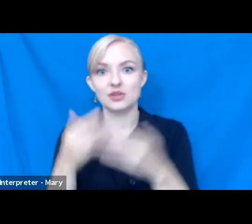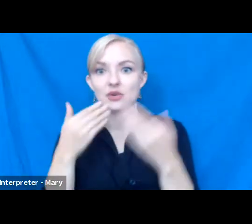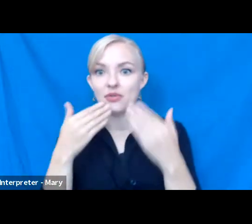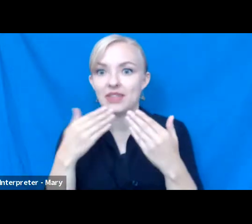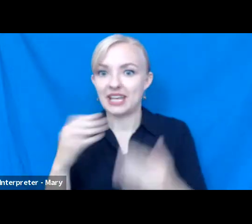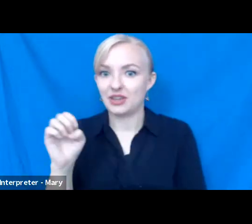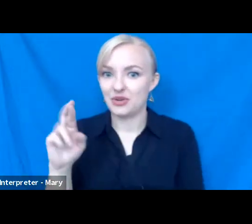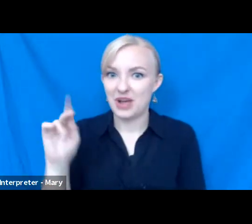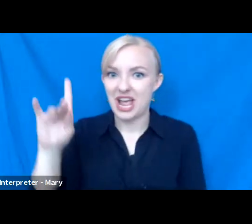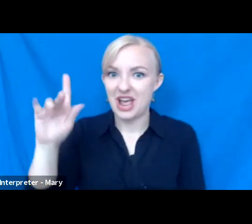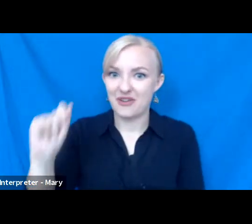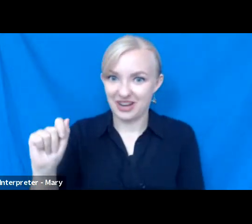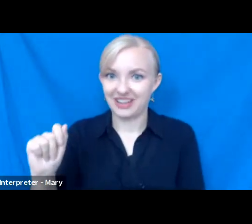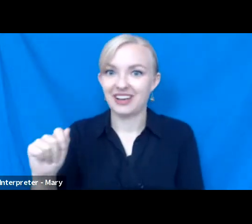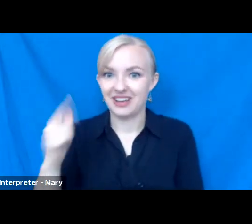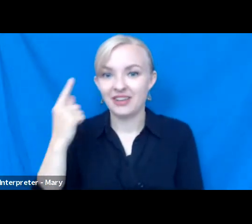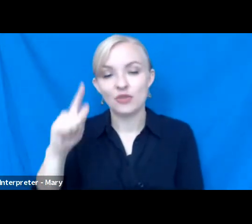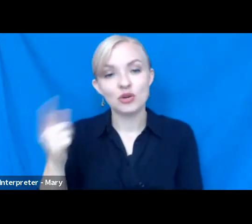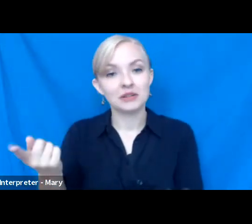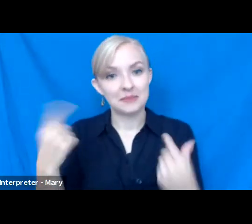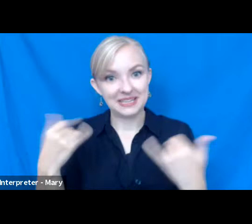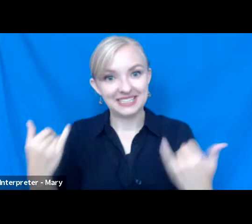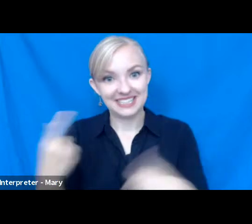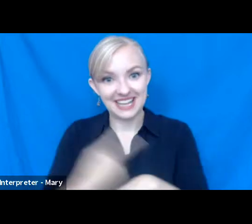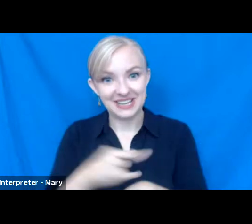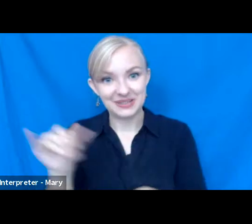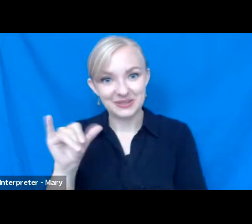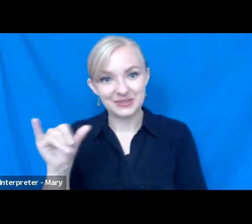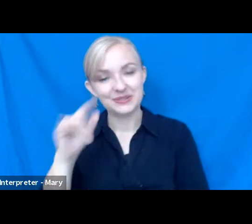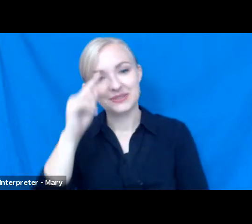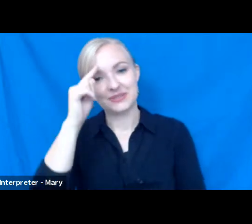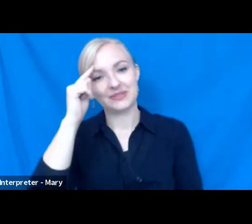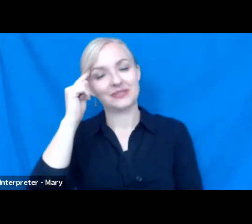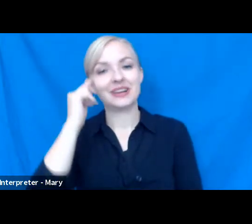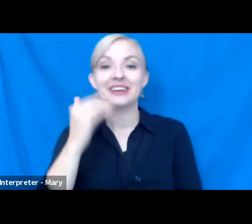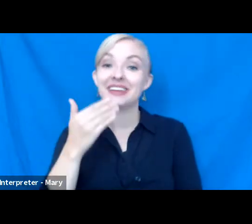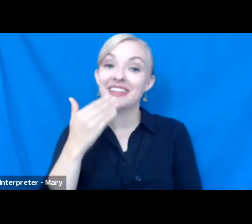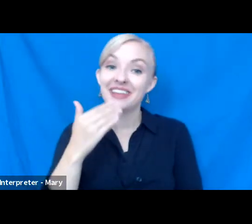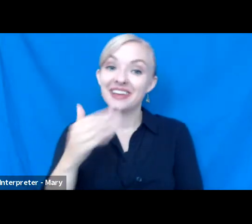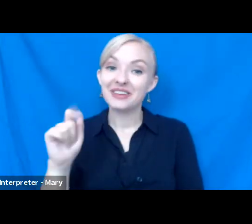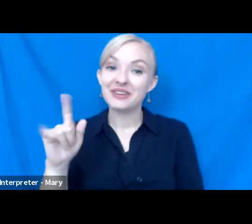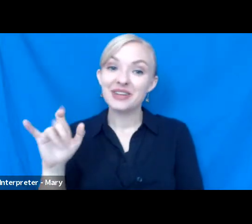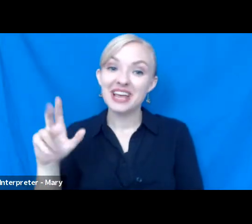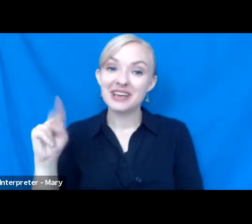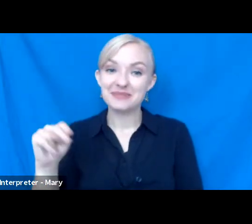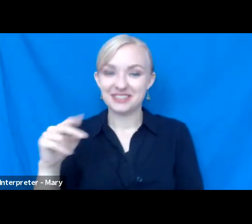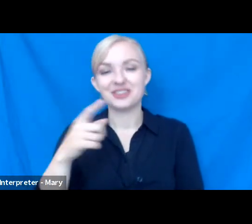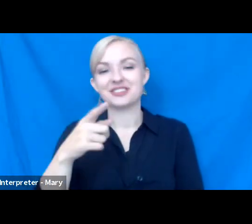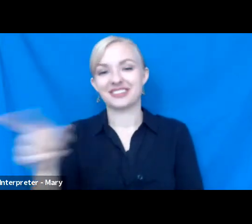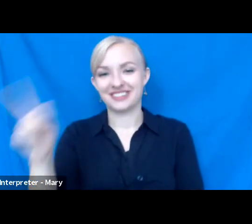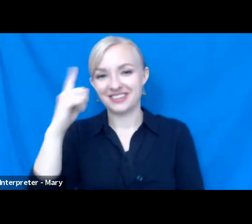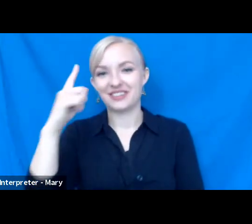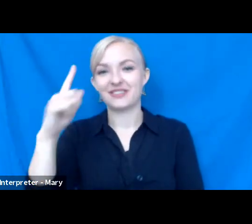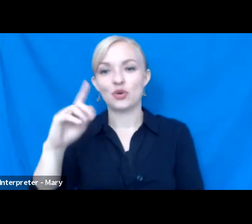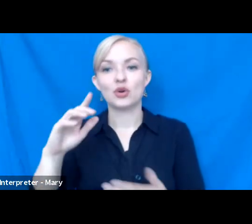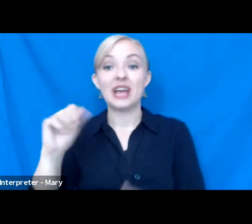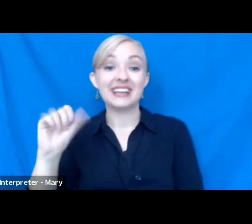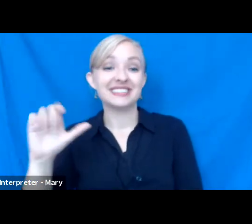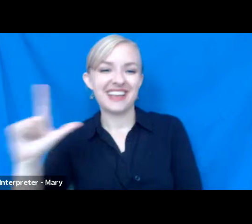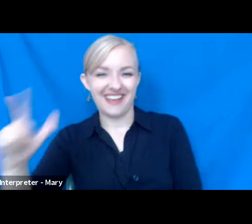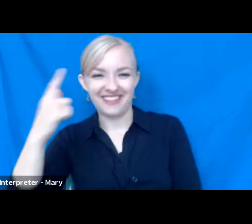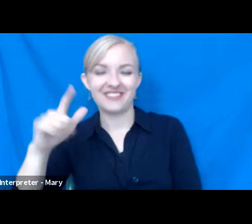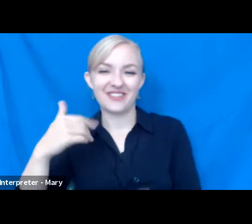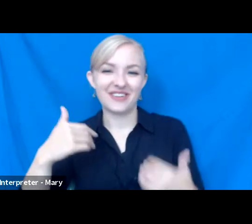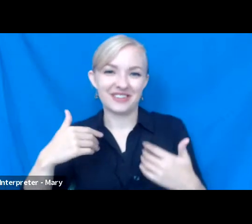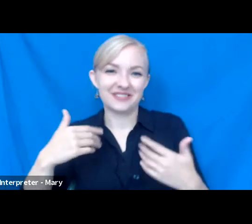Erica, for being here today too, and thanks to the Administration for Community Living for having HUD